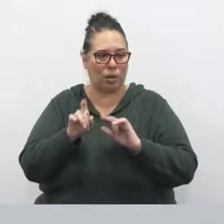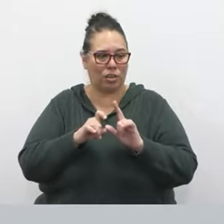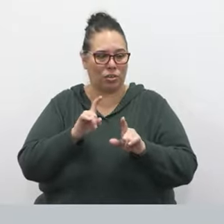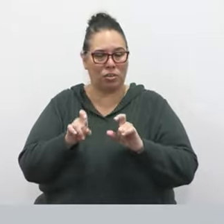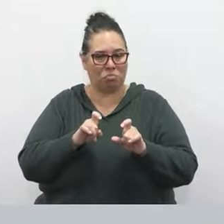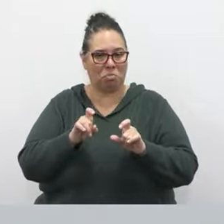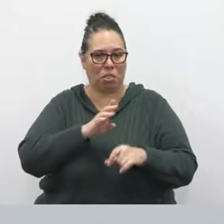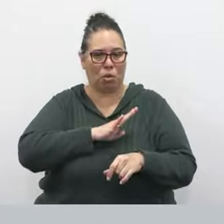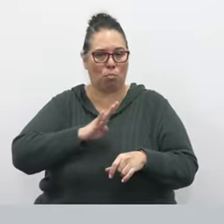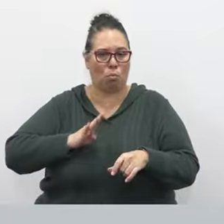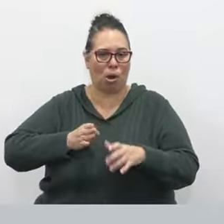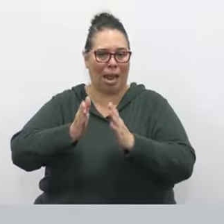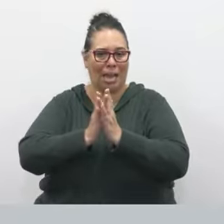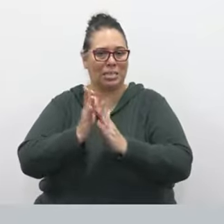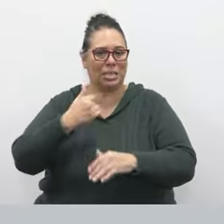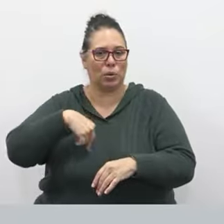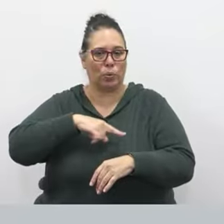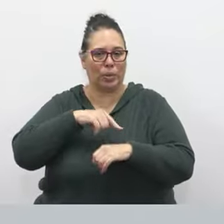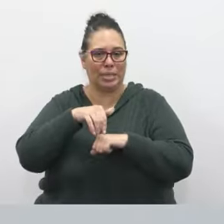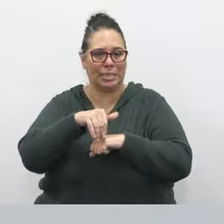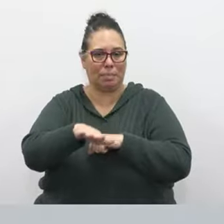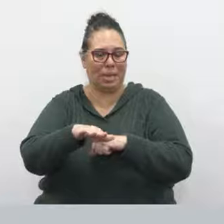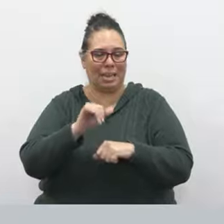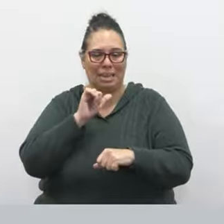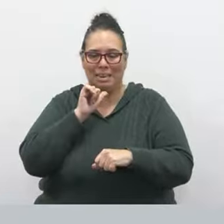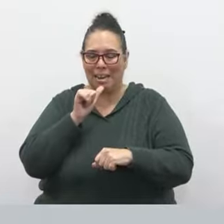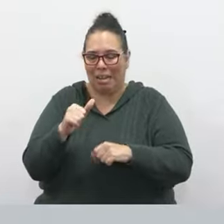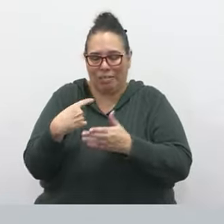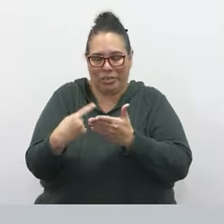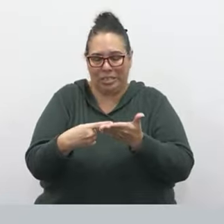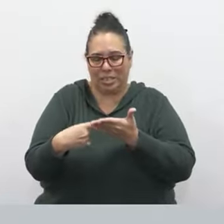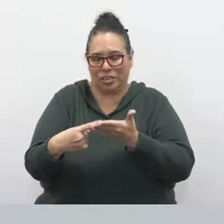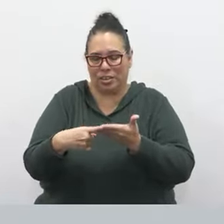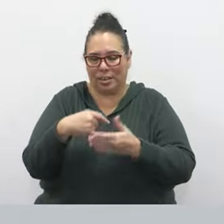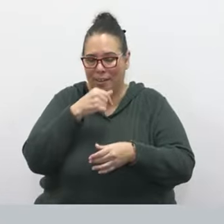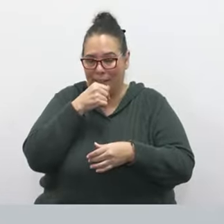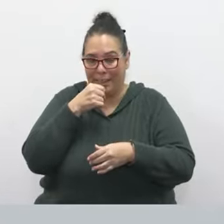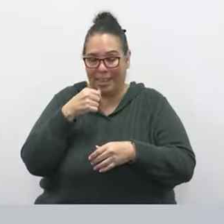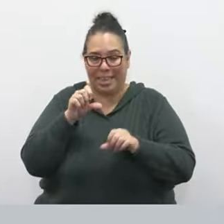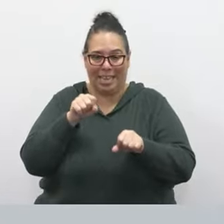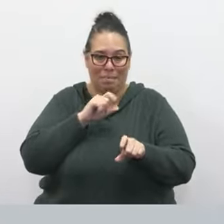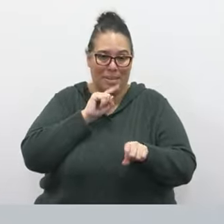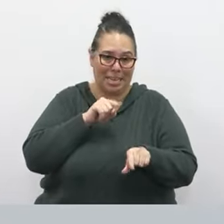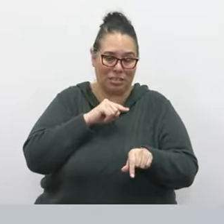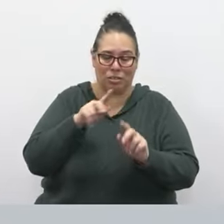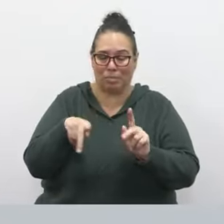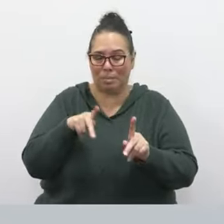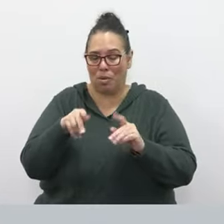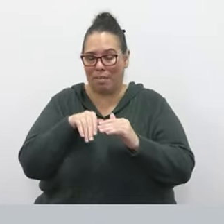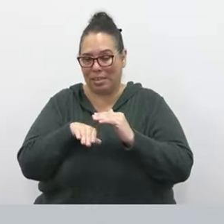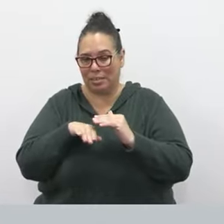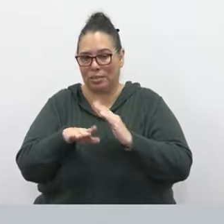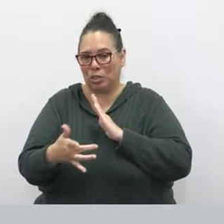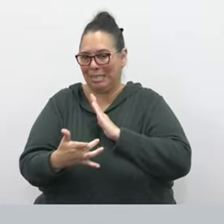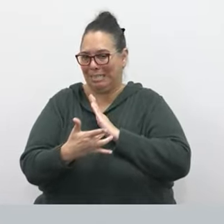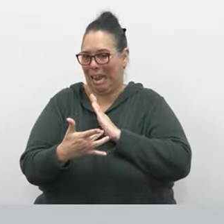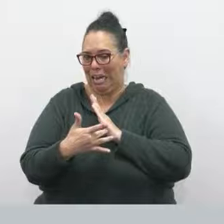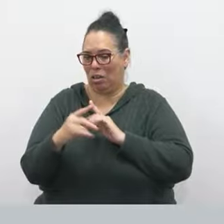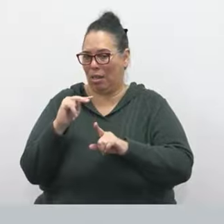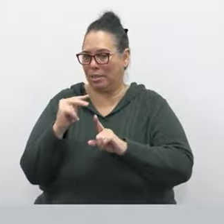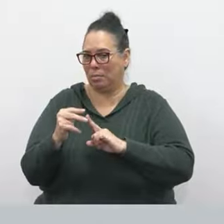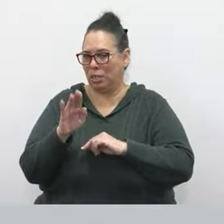asks, we submit, not necessarily for discussion in this room. They're answered, the things that can be answered and people have access to. So the technical aspect of your question